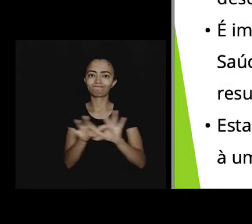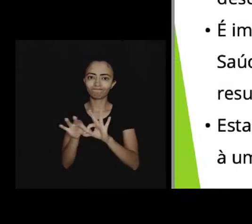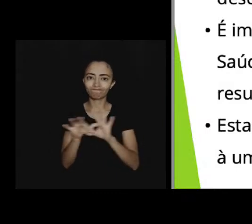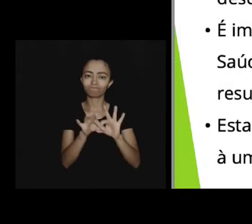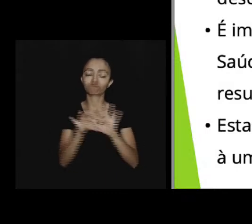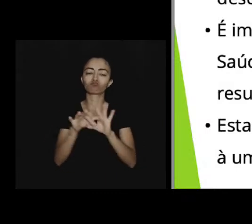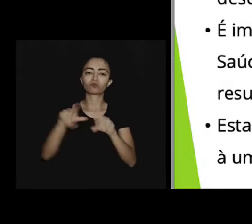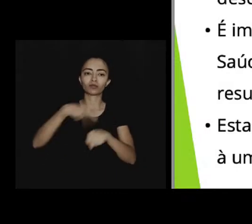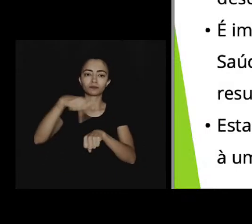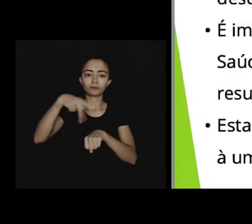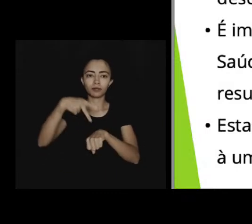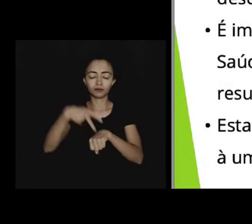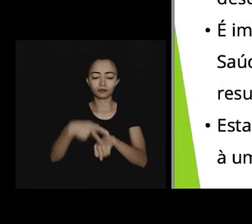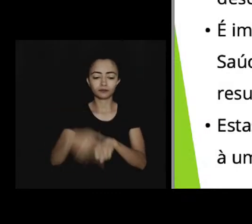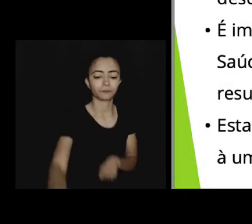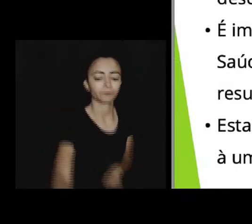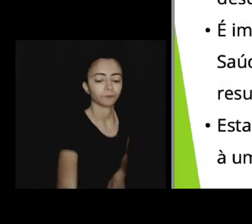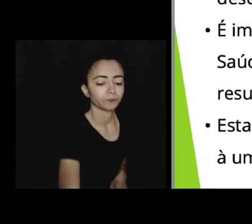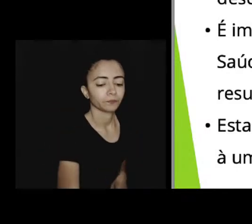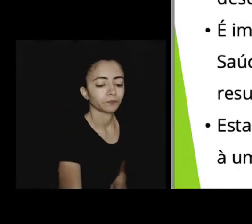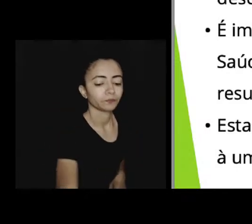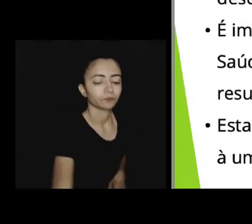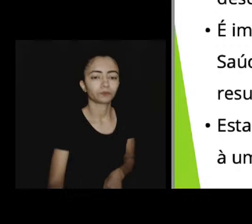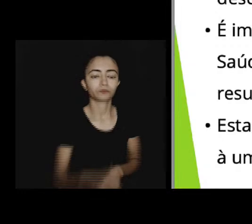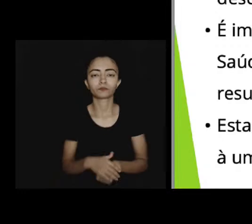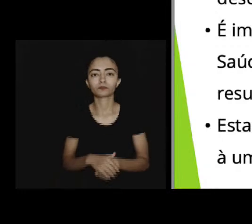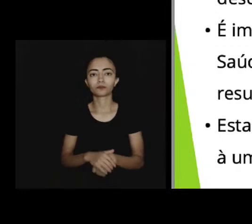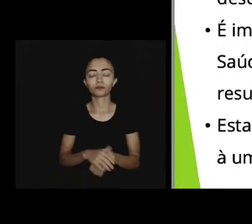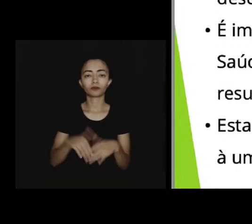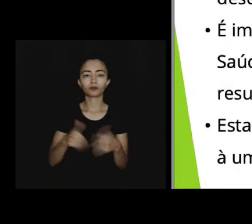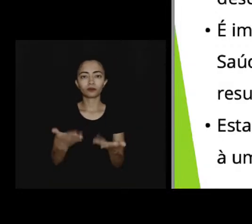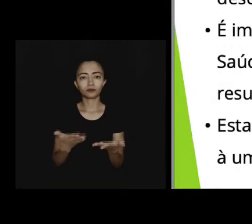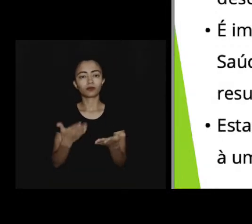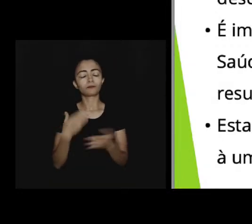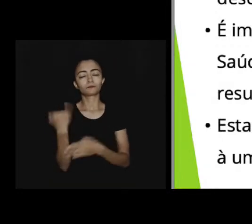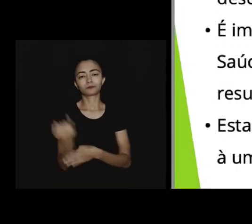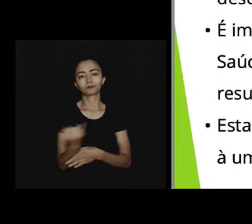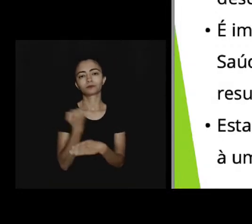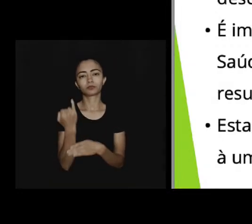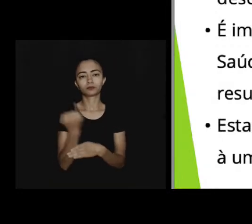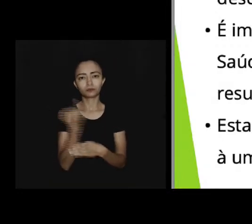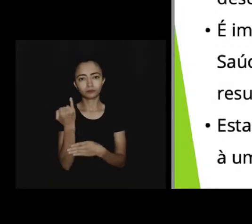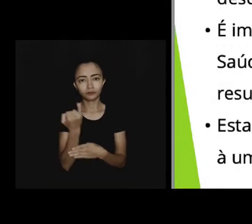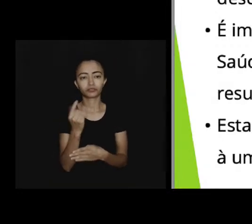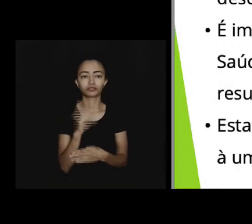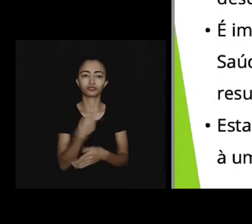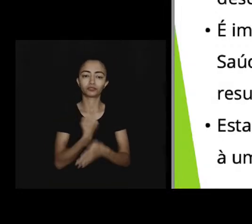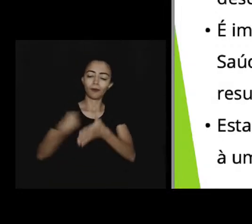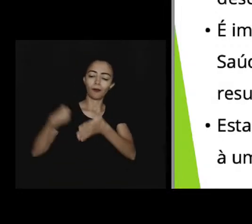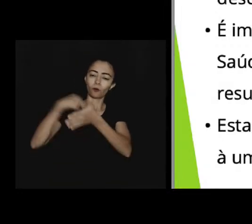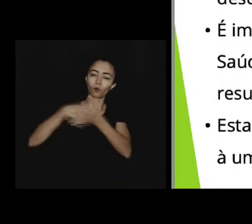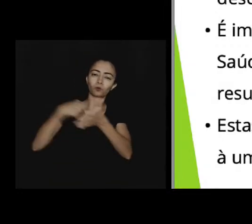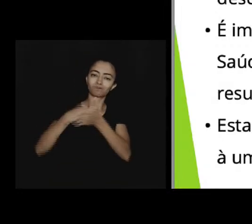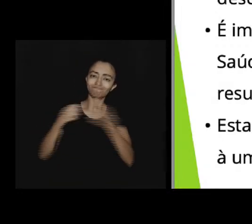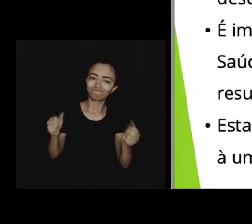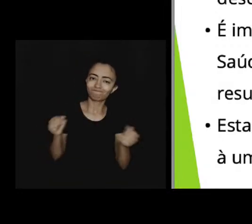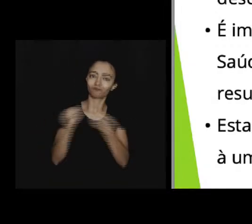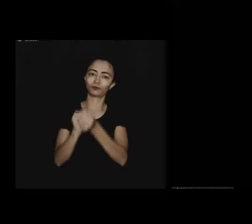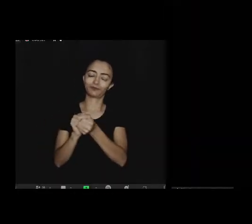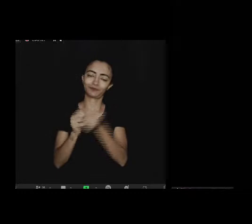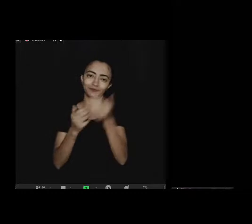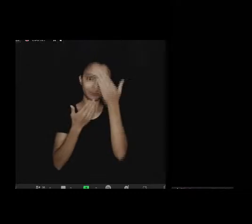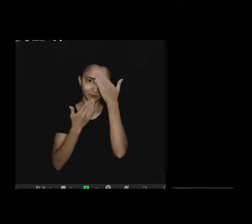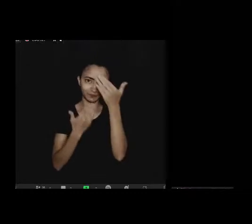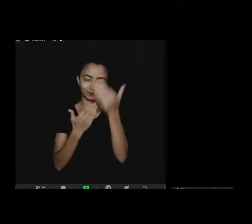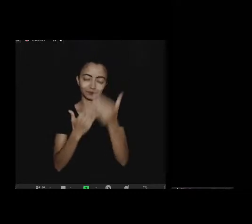our partner countries, our partner entities in this important fight. Thank you